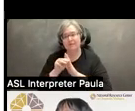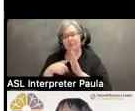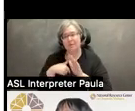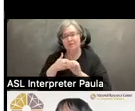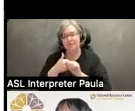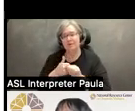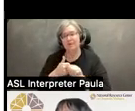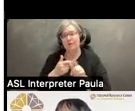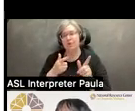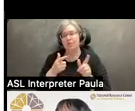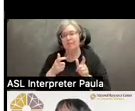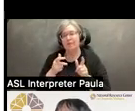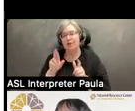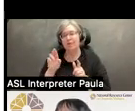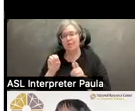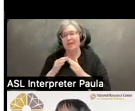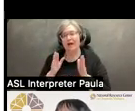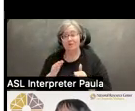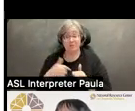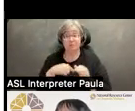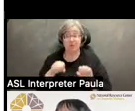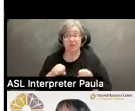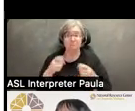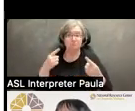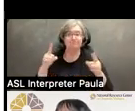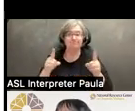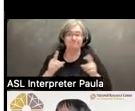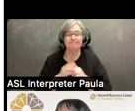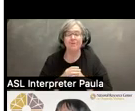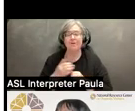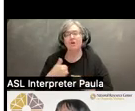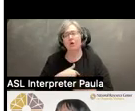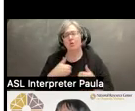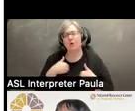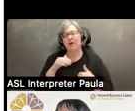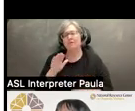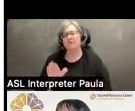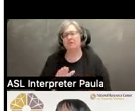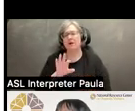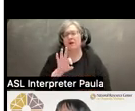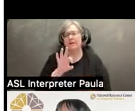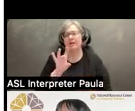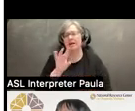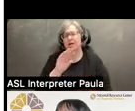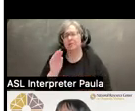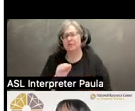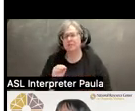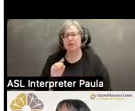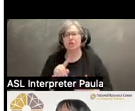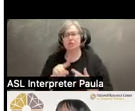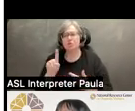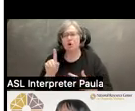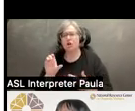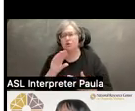rapid rehousing because we've been able to make it work. We usually have about 98 to 100% exits to permanent housing from those rapid